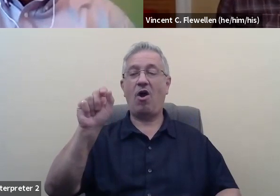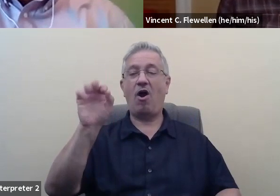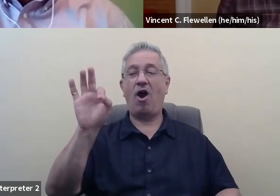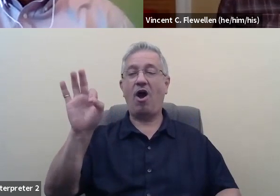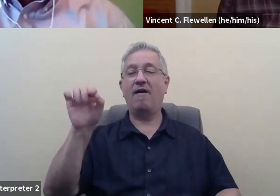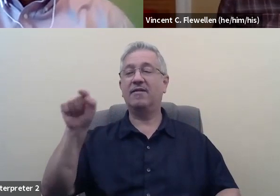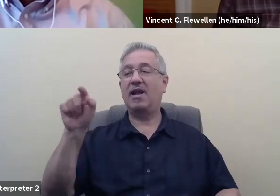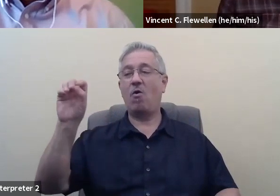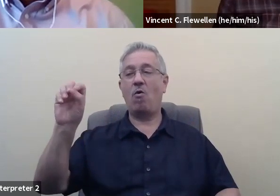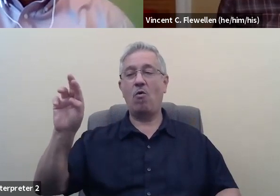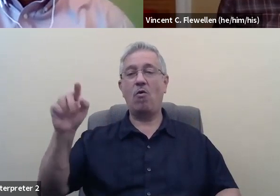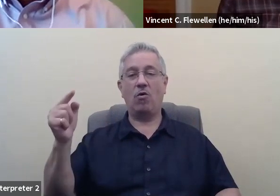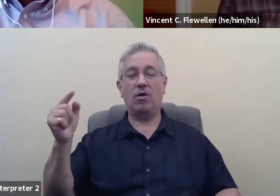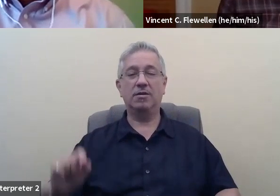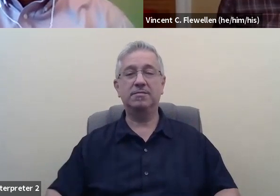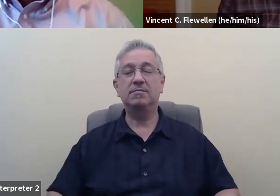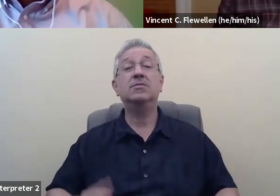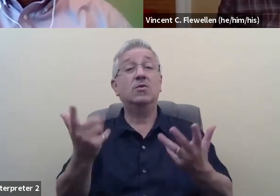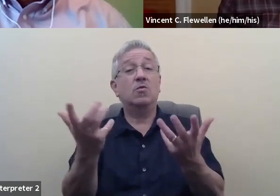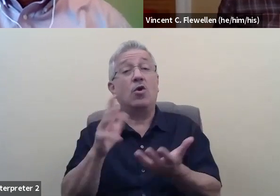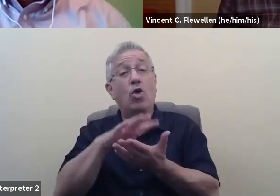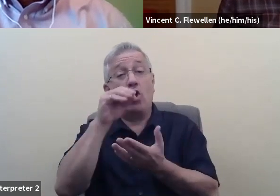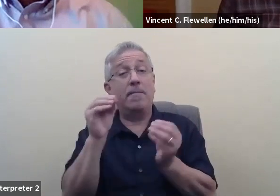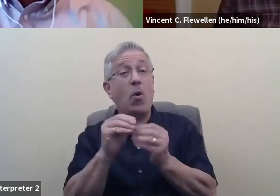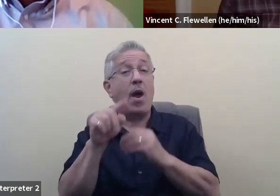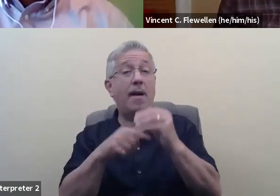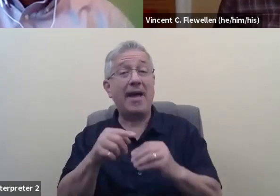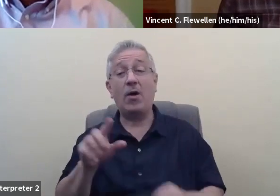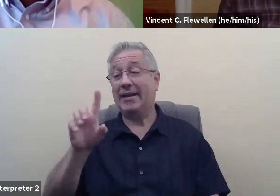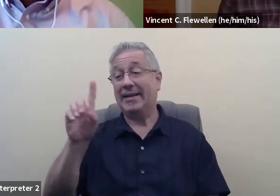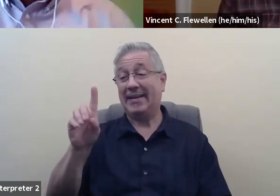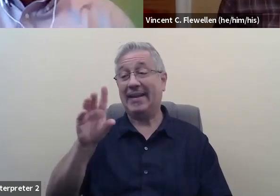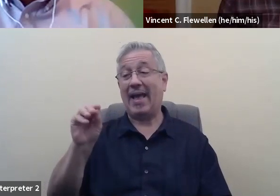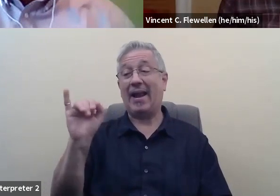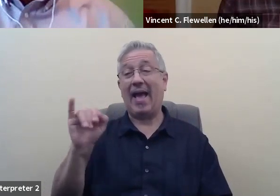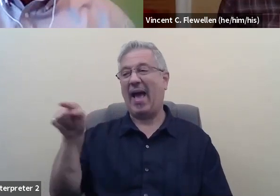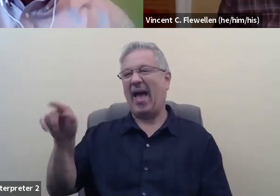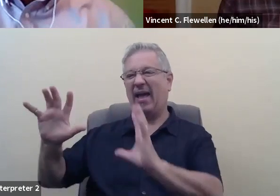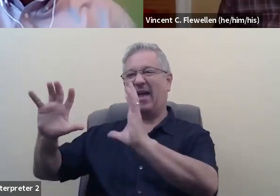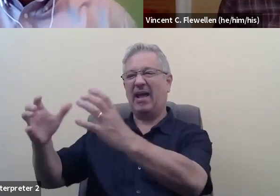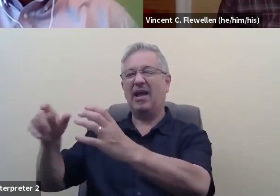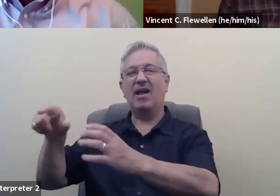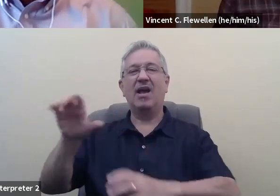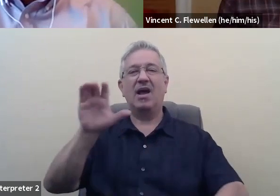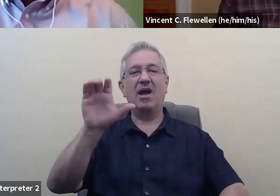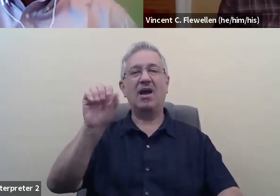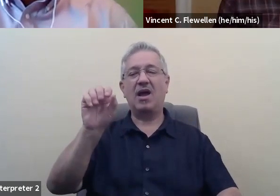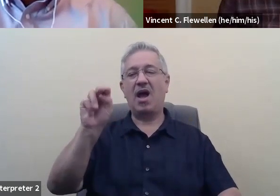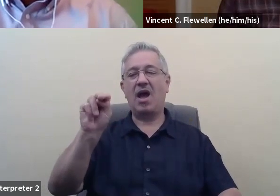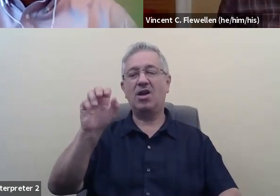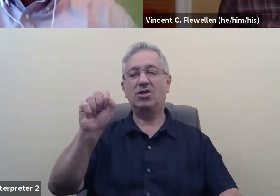STARKLOFF. If you'd like to learn more about the Diversity and Inclusion Consortium, as Angie said, you can email her.